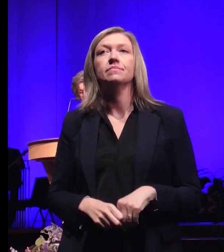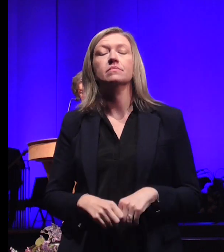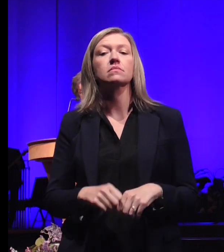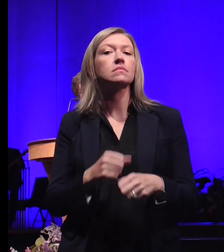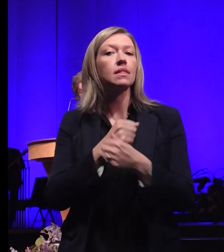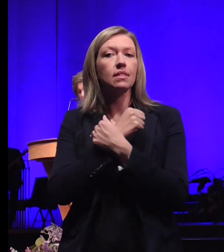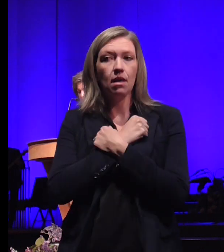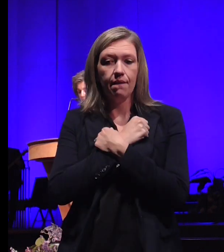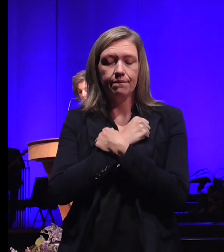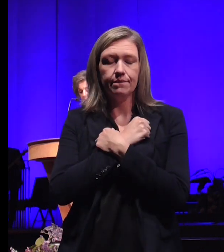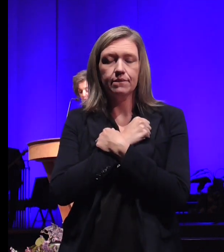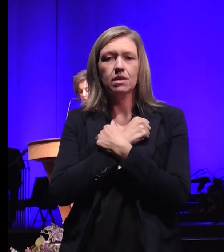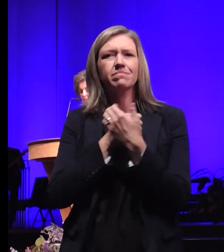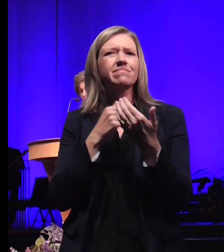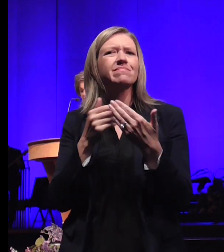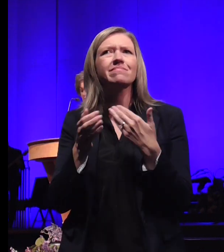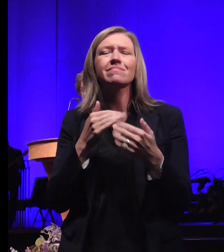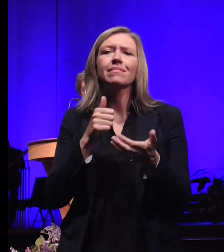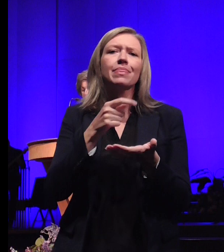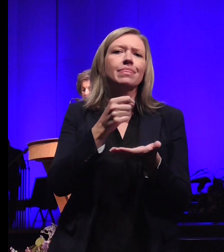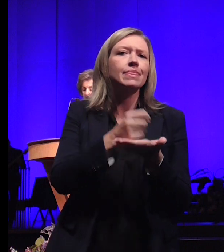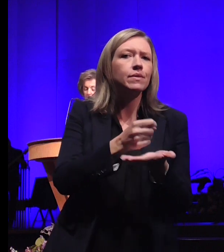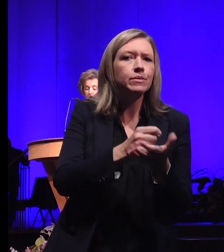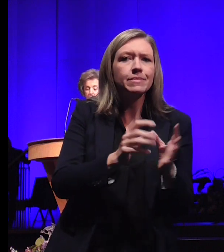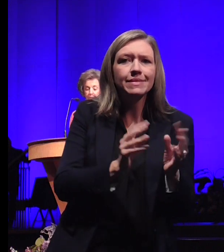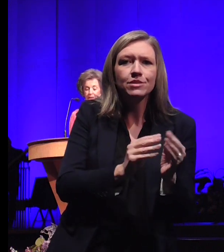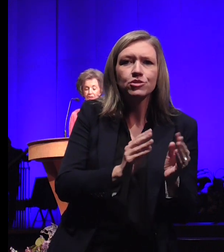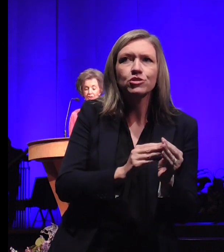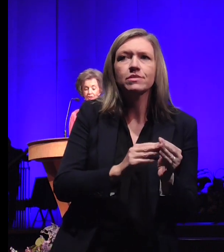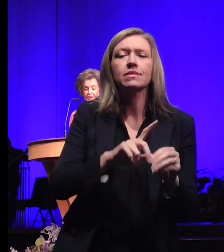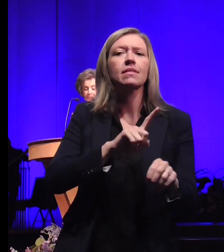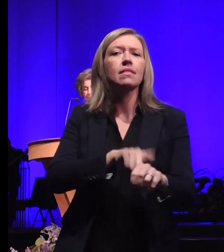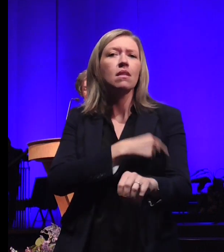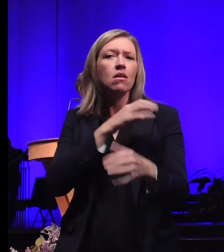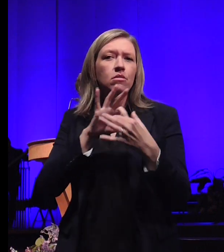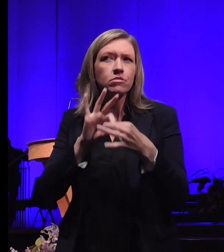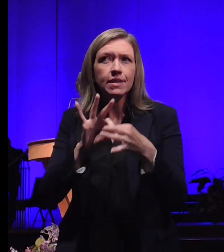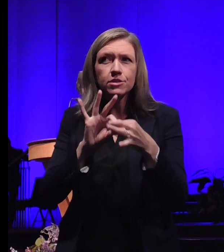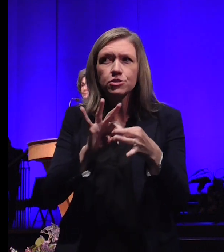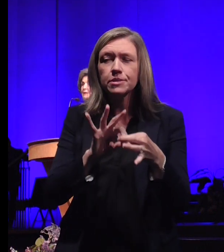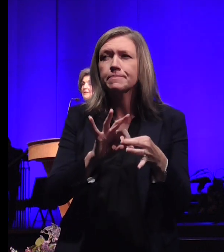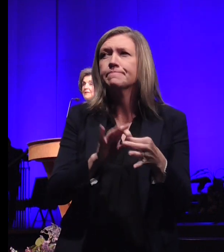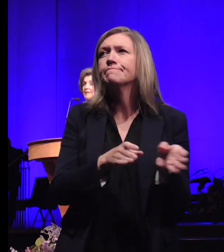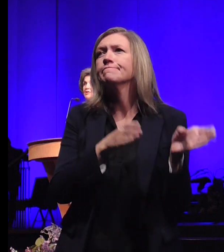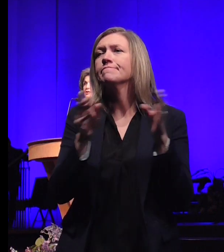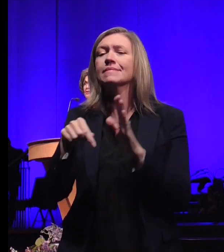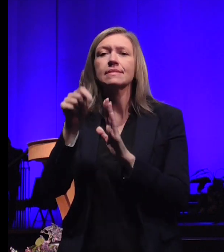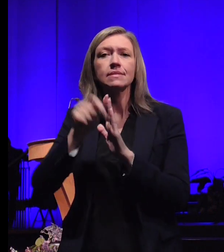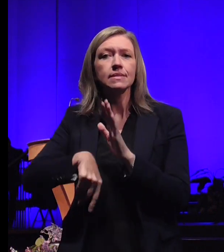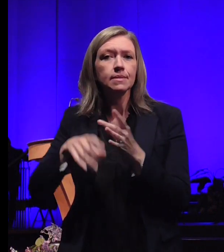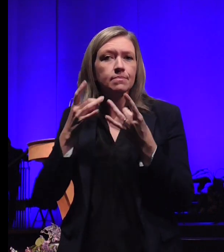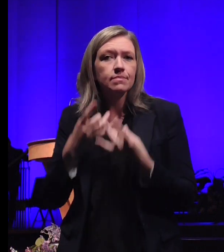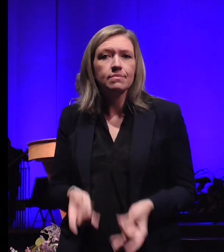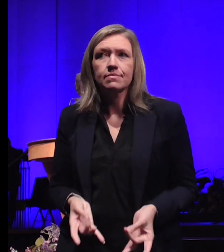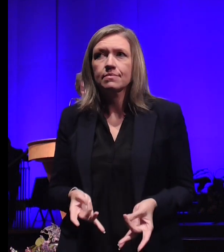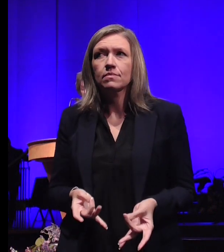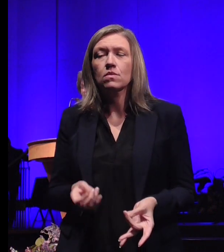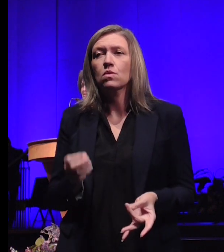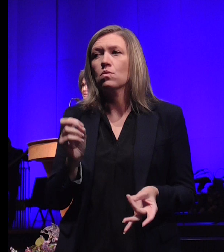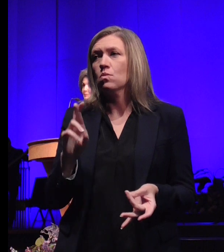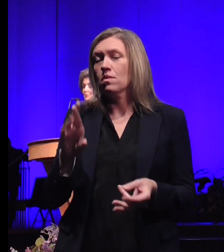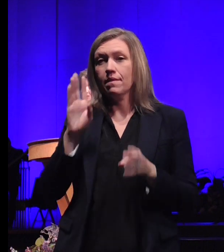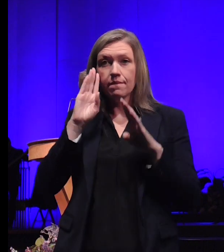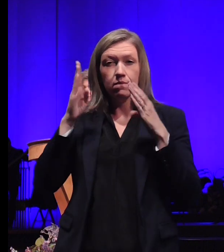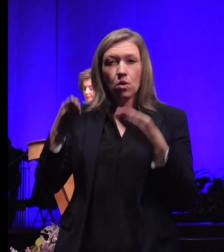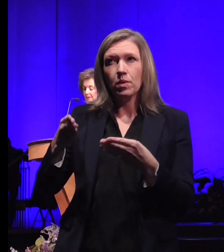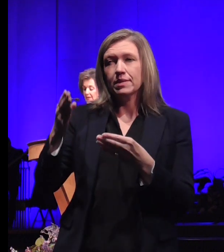Love, whether a therapeutic session, a long relationship, deep meditation, or